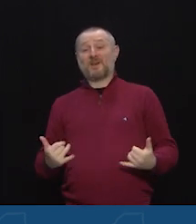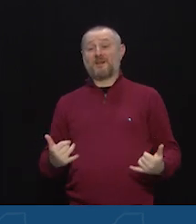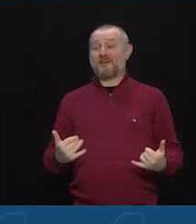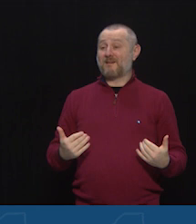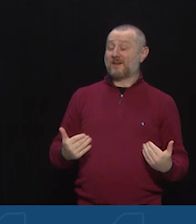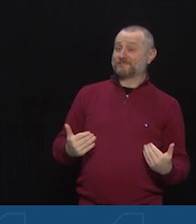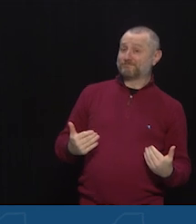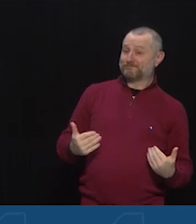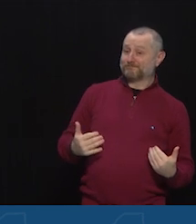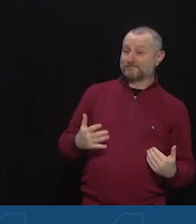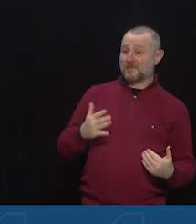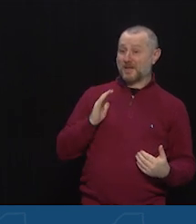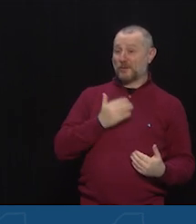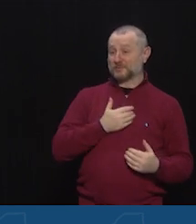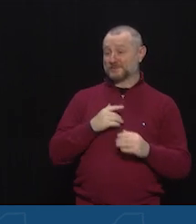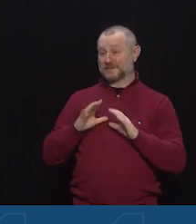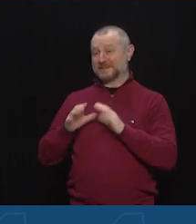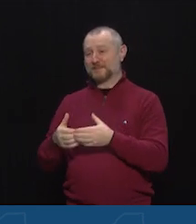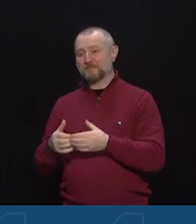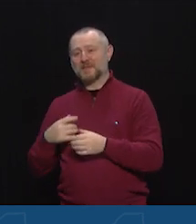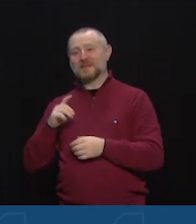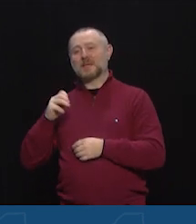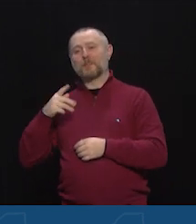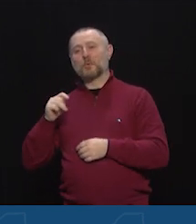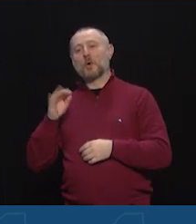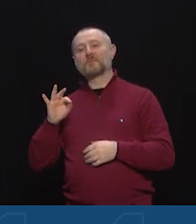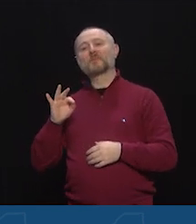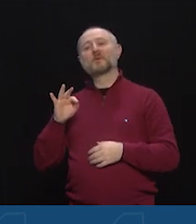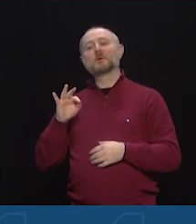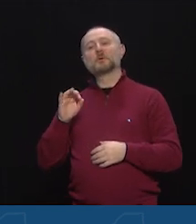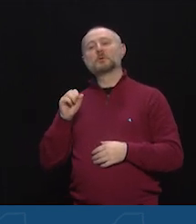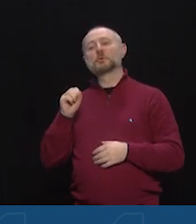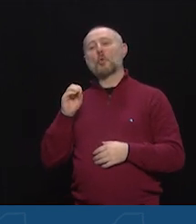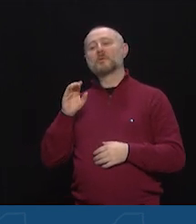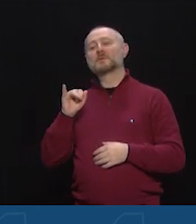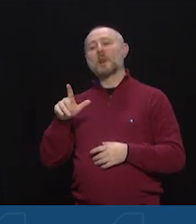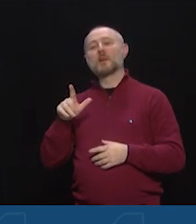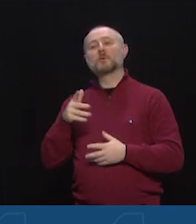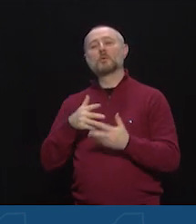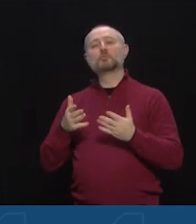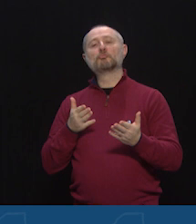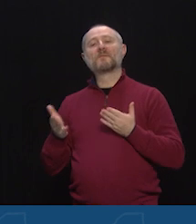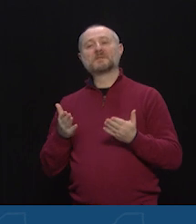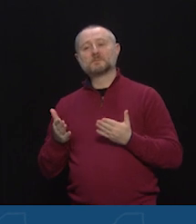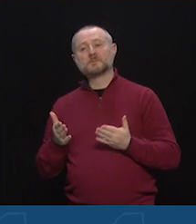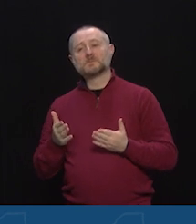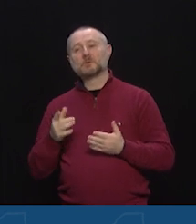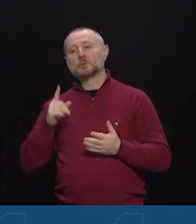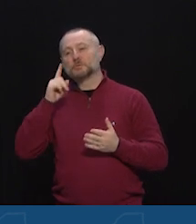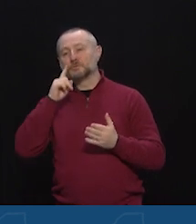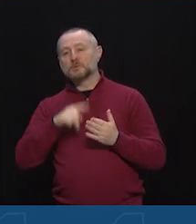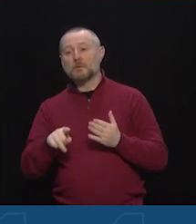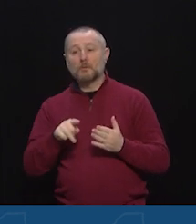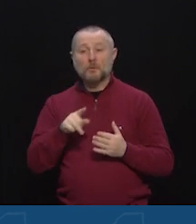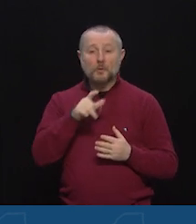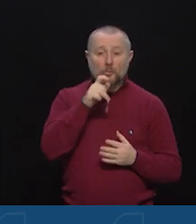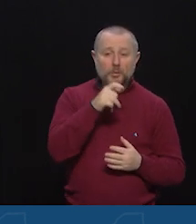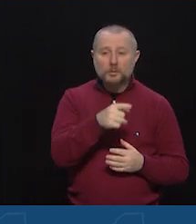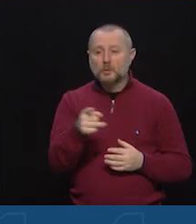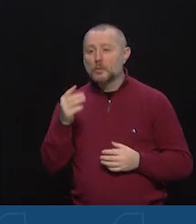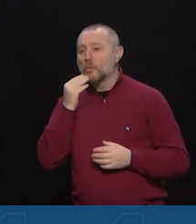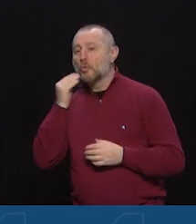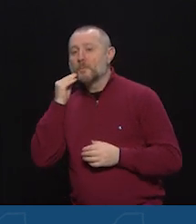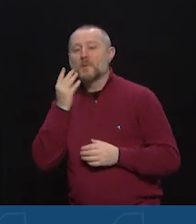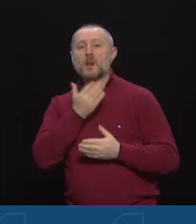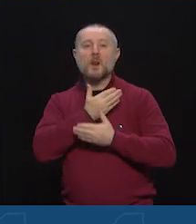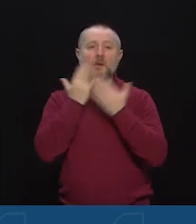our Department of Social Services who will be out looking to take the homeless